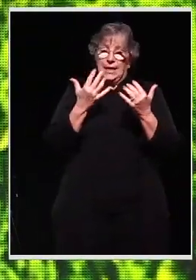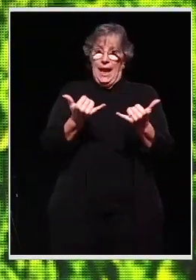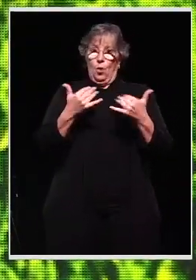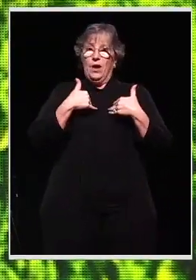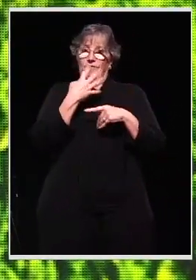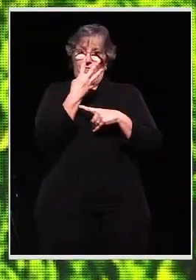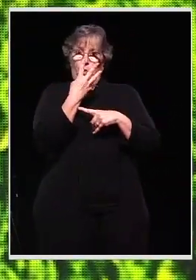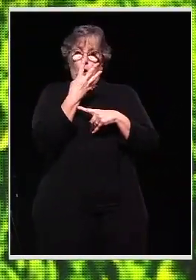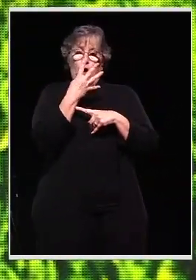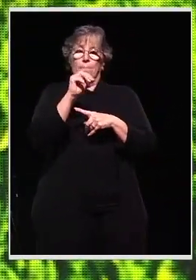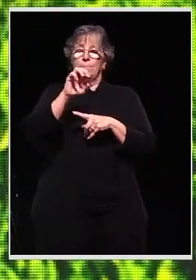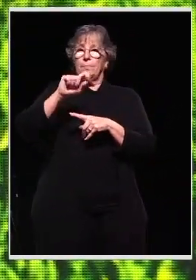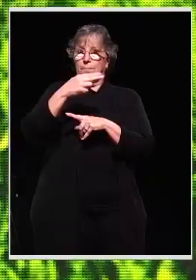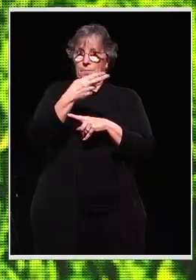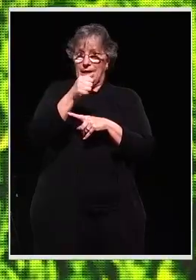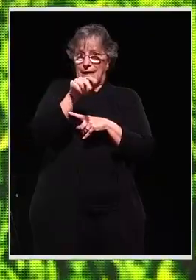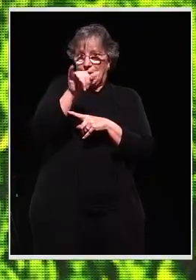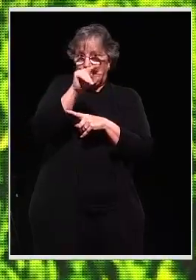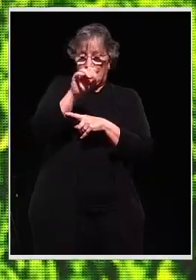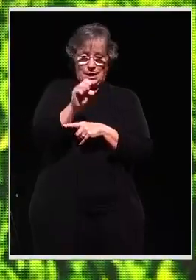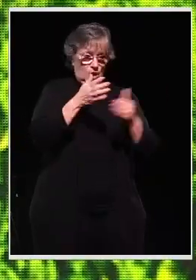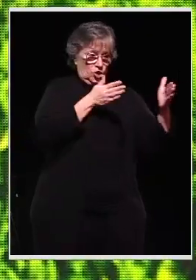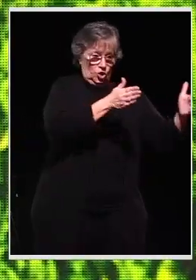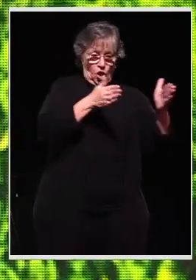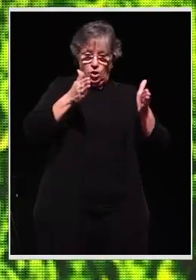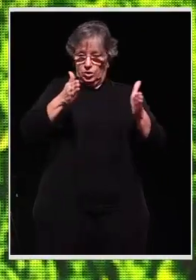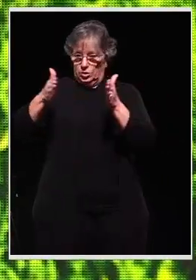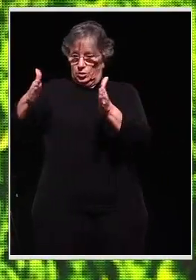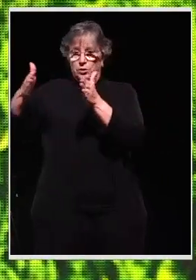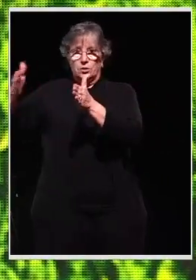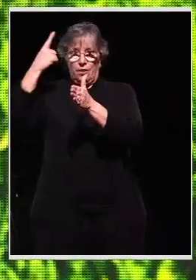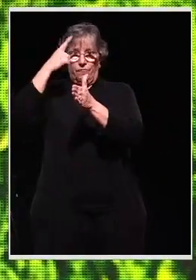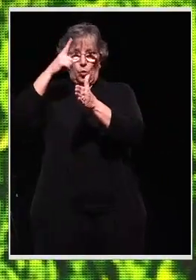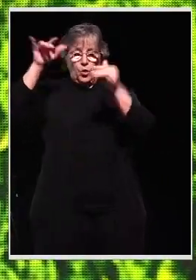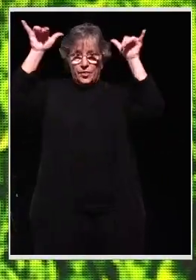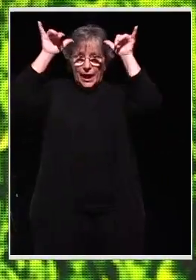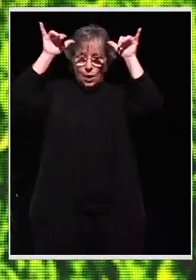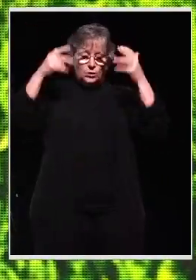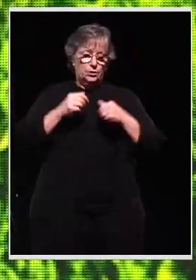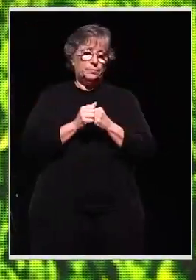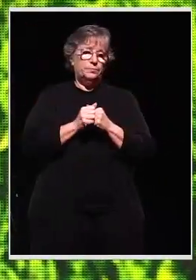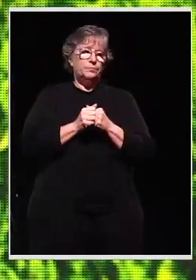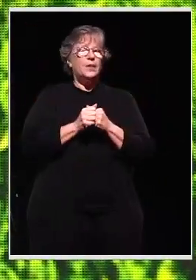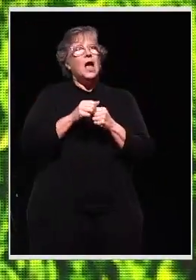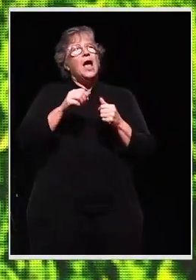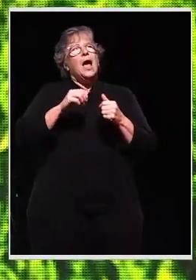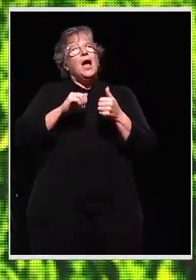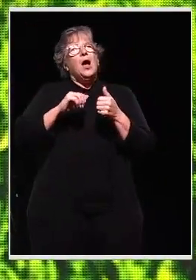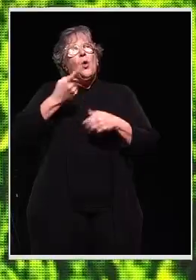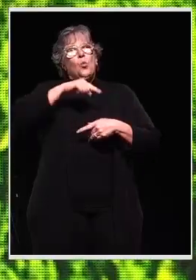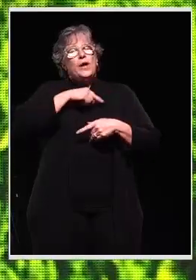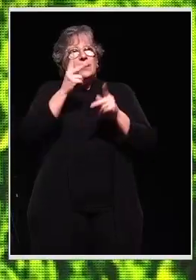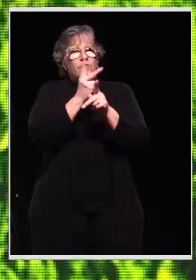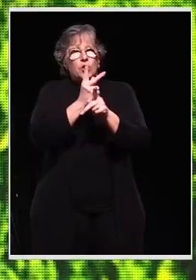working in partnership with Cargill and local dairy, as well as ag and markets, to figure out how we can measure in real